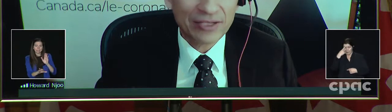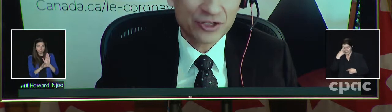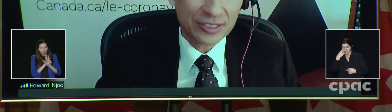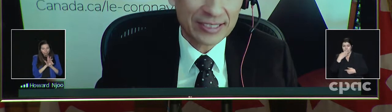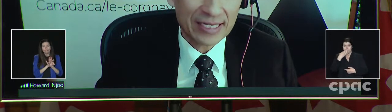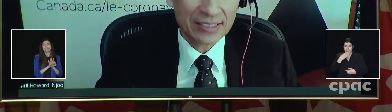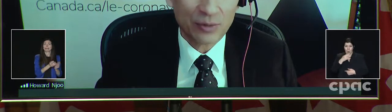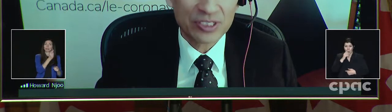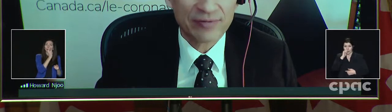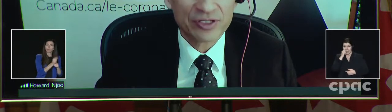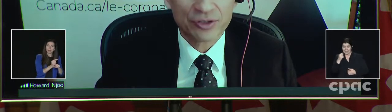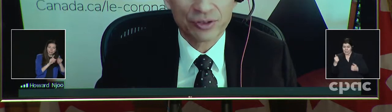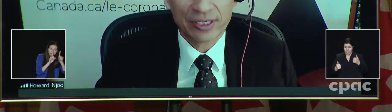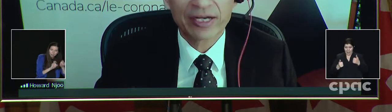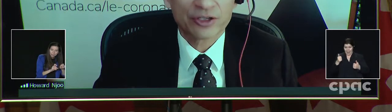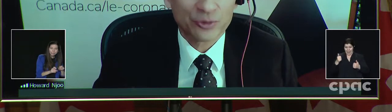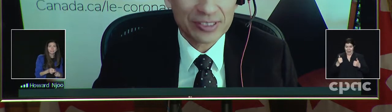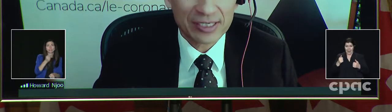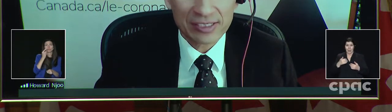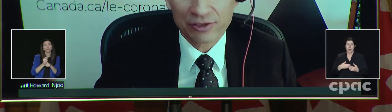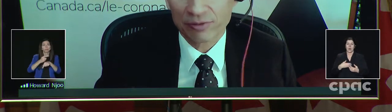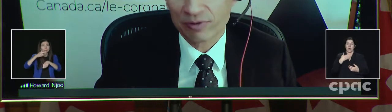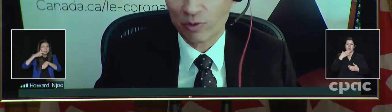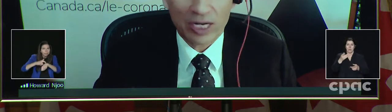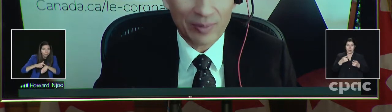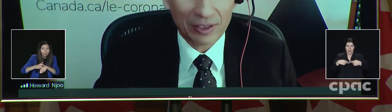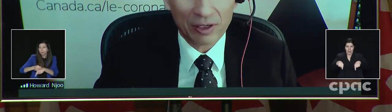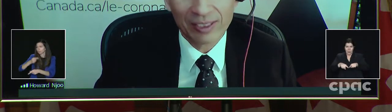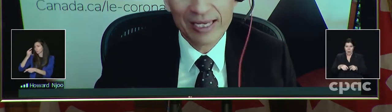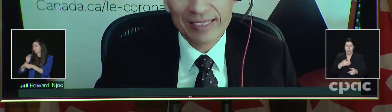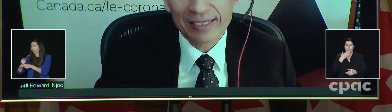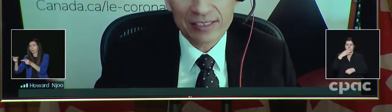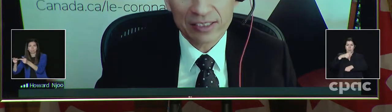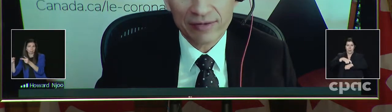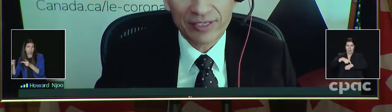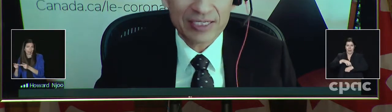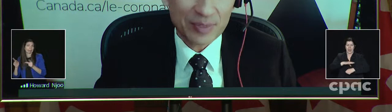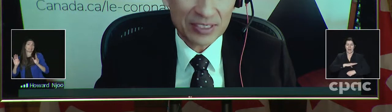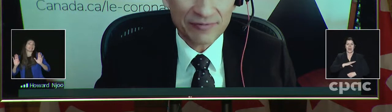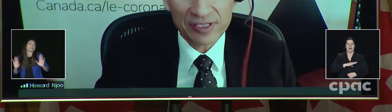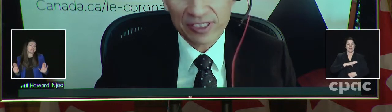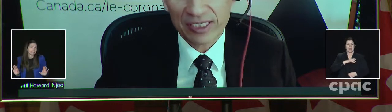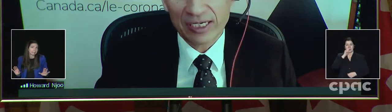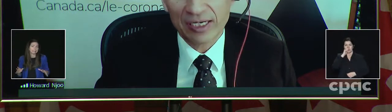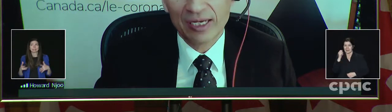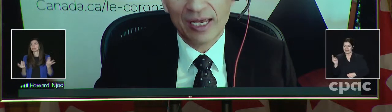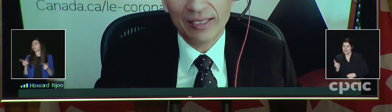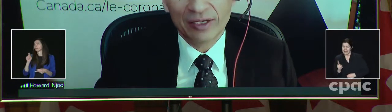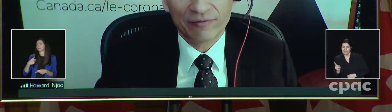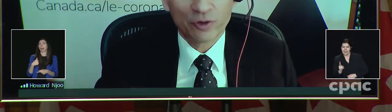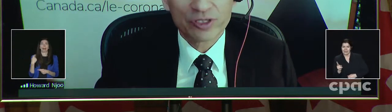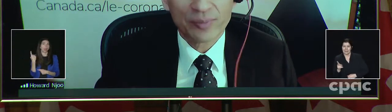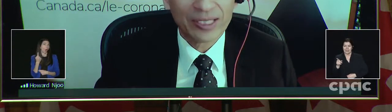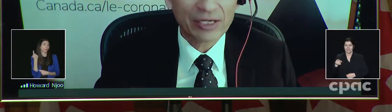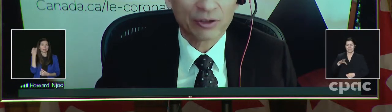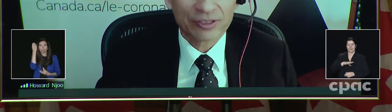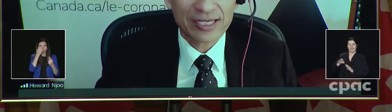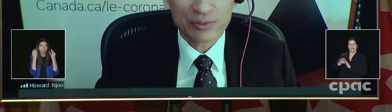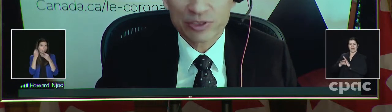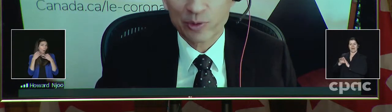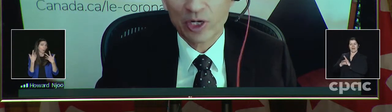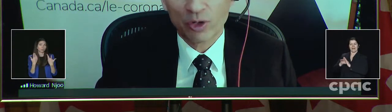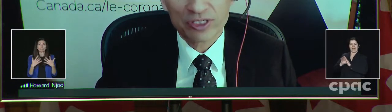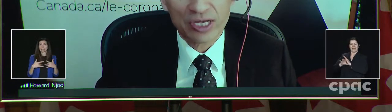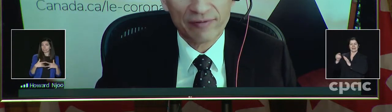rapid antigen tests, which have a certain characteristics in terms of what I might call sensitivity, specificity, and then, of course, the molecular